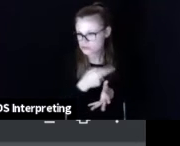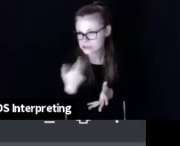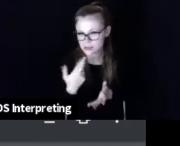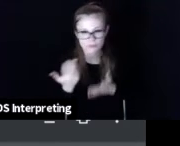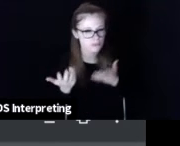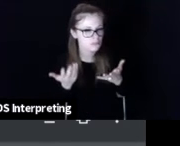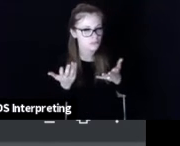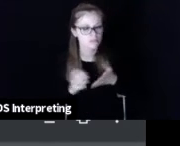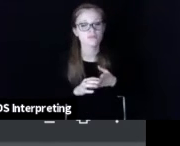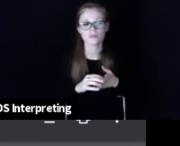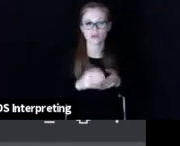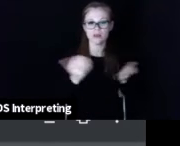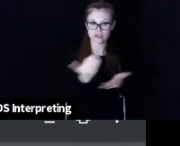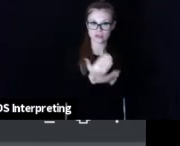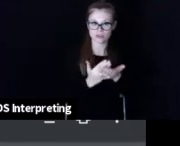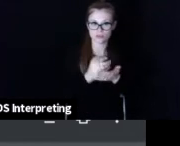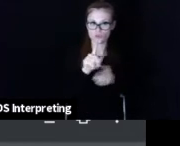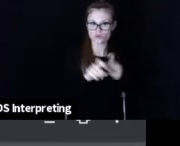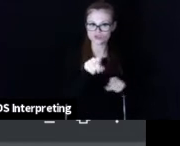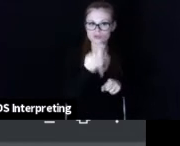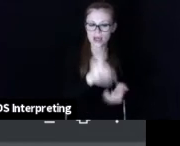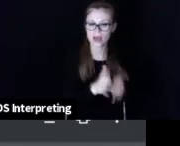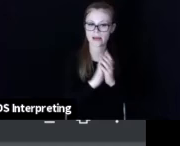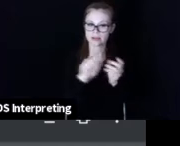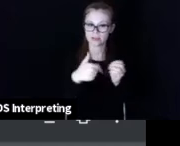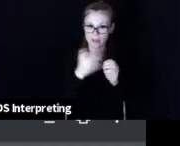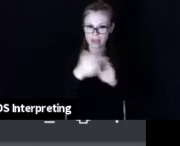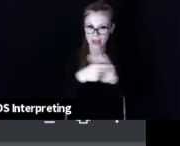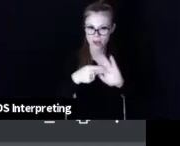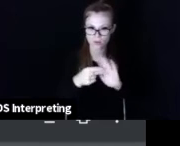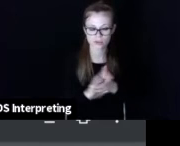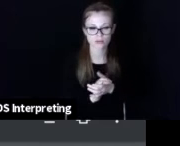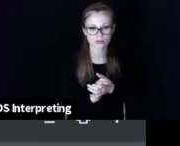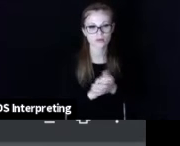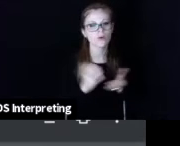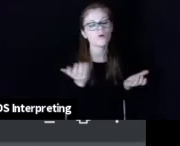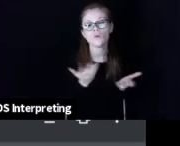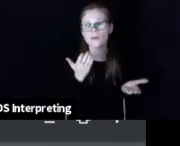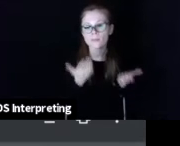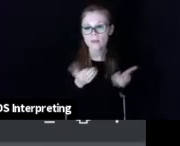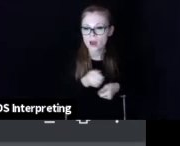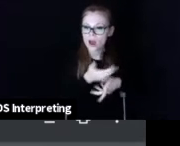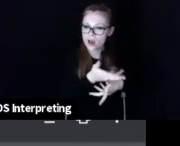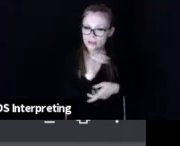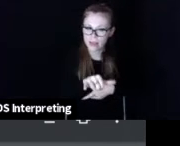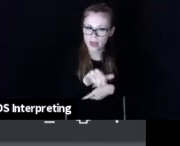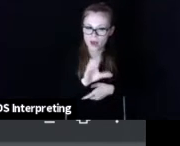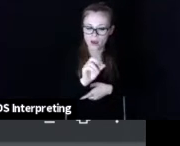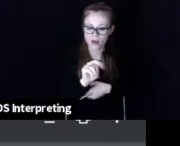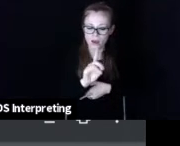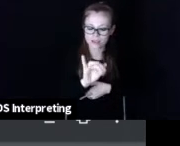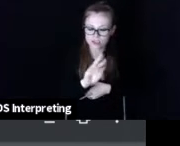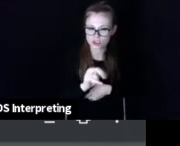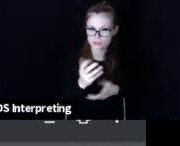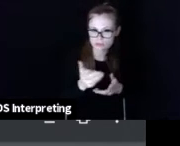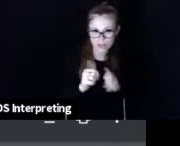Here's some questions that you can ask about your diagnosis. What may have caused this condition? How long will it last?